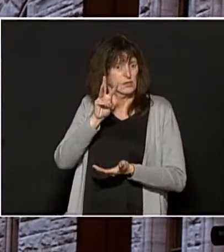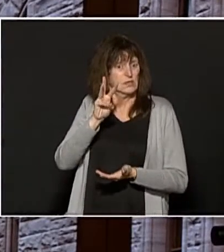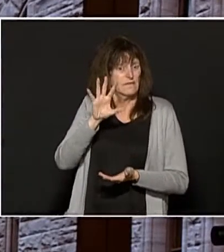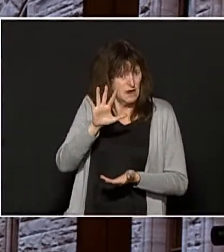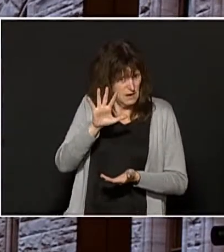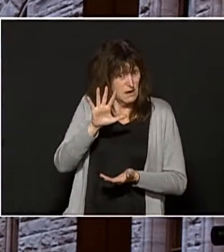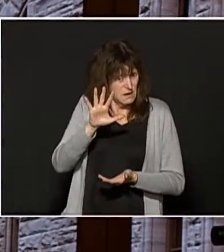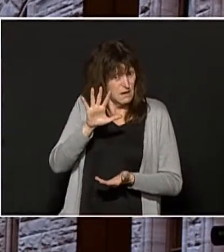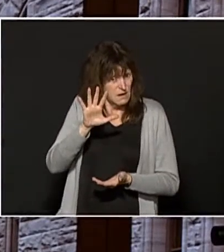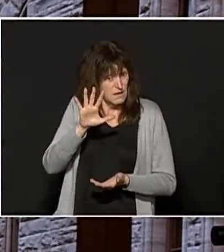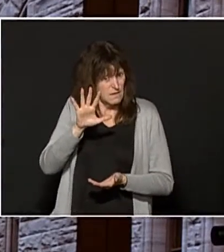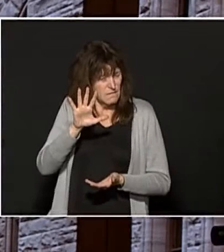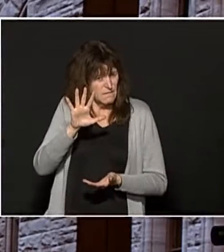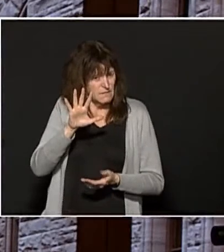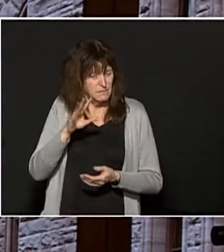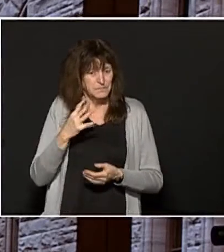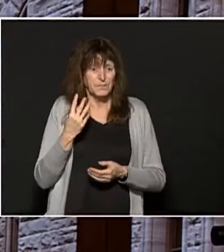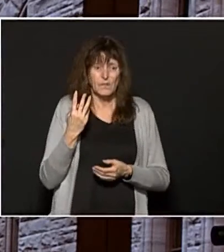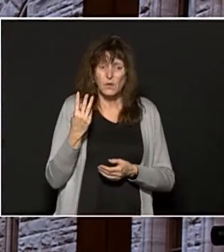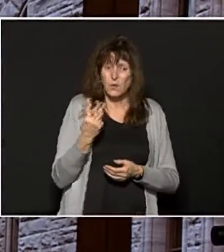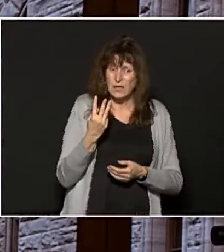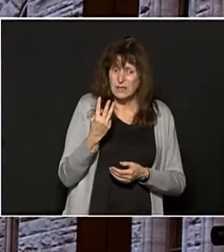On Wednesday, we had